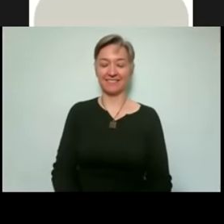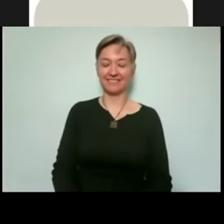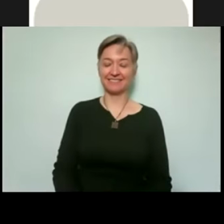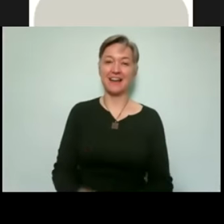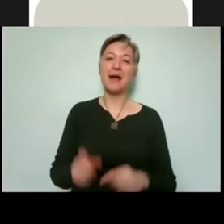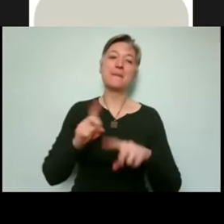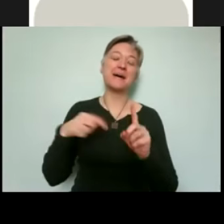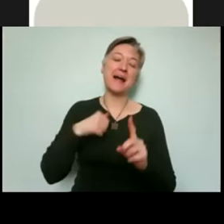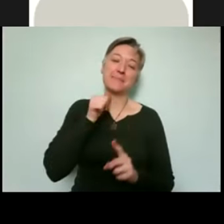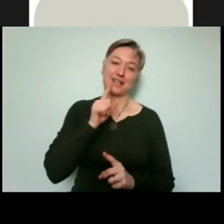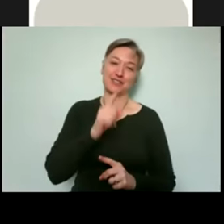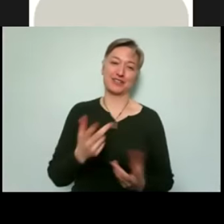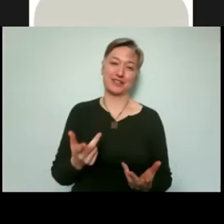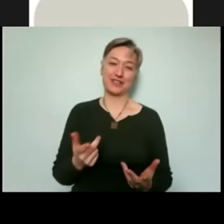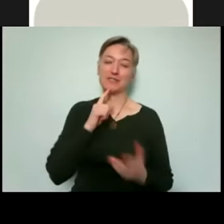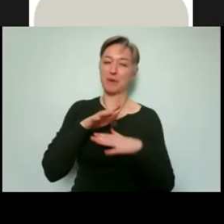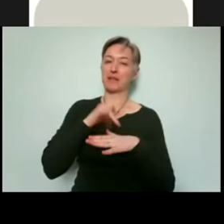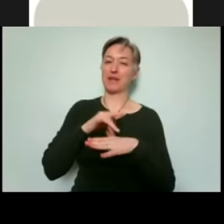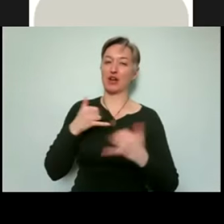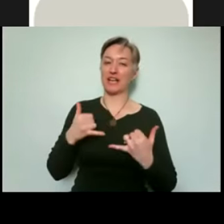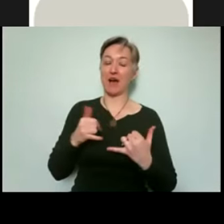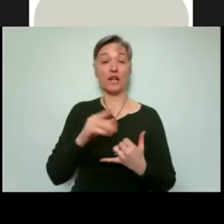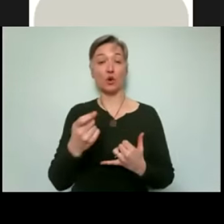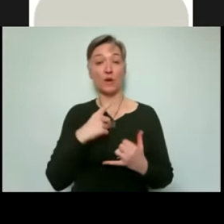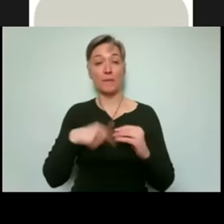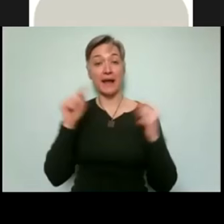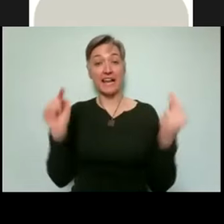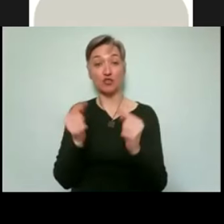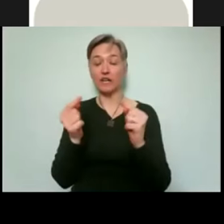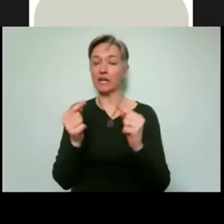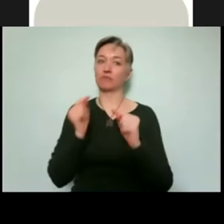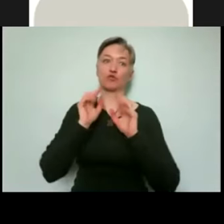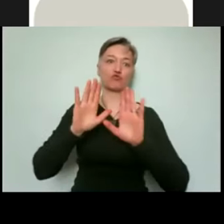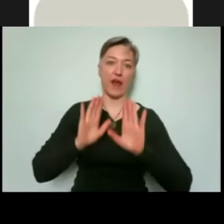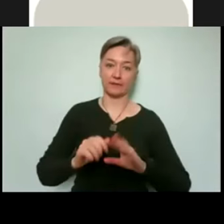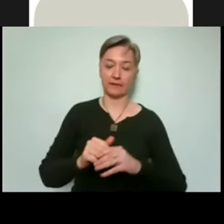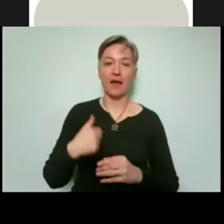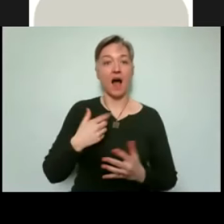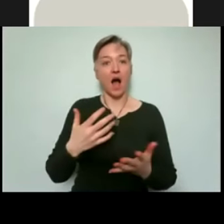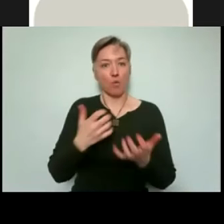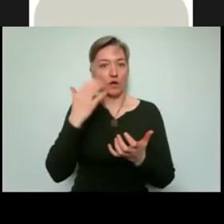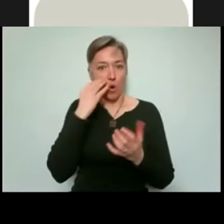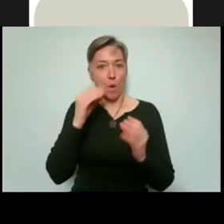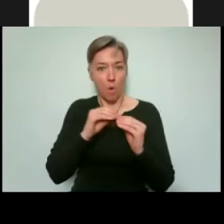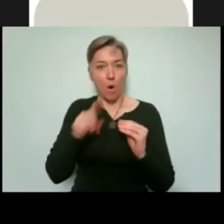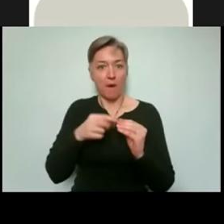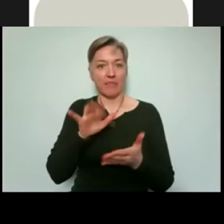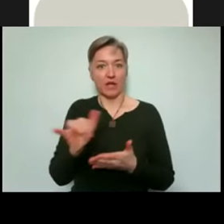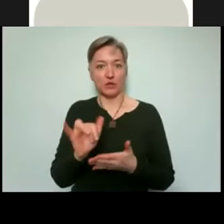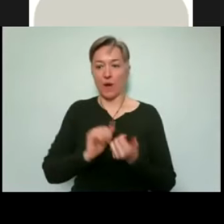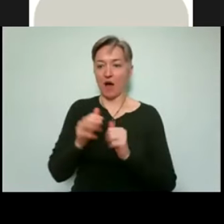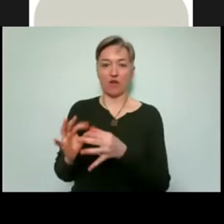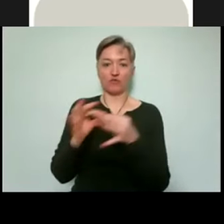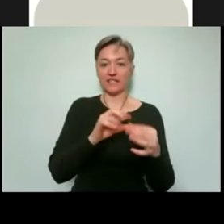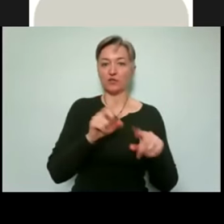But I'm not sure. It's preliminary evidence. And your question about injury is a great one. And I also would like to know a lot more about how this is related to different